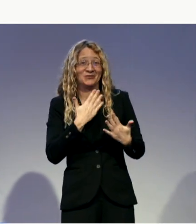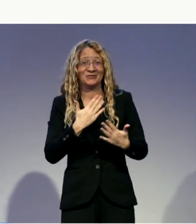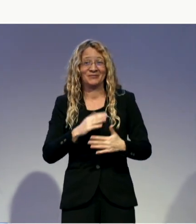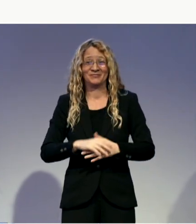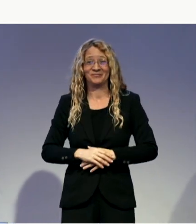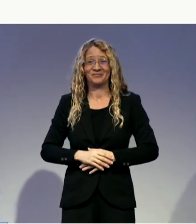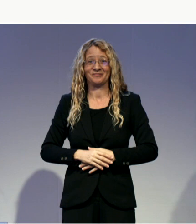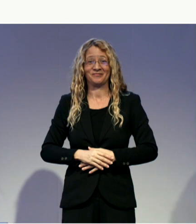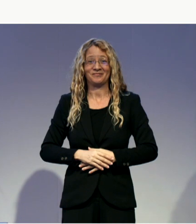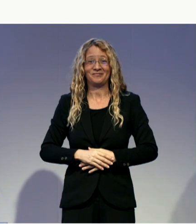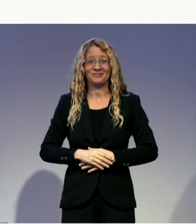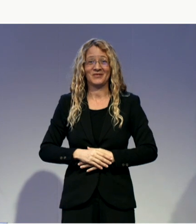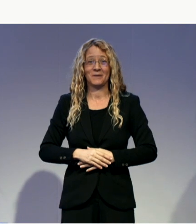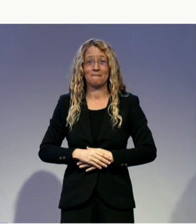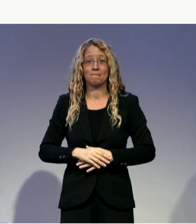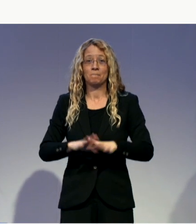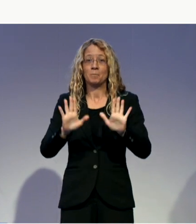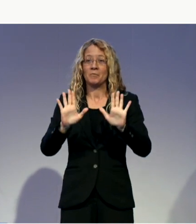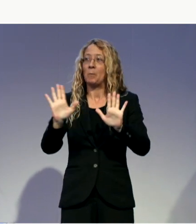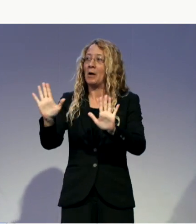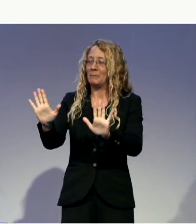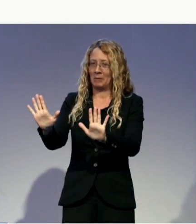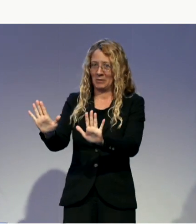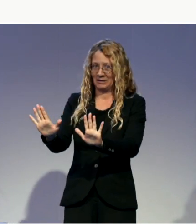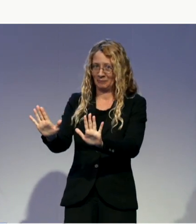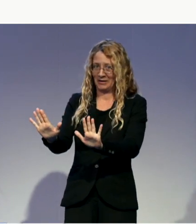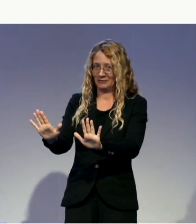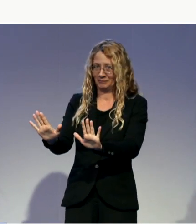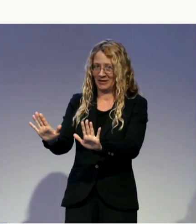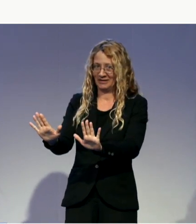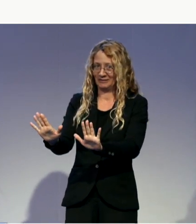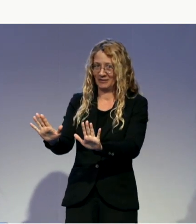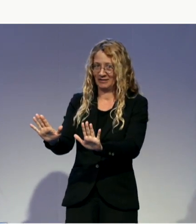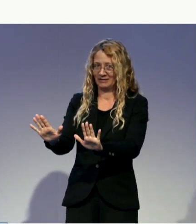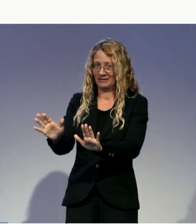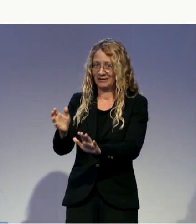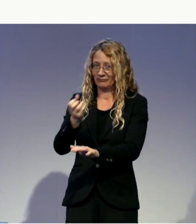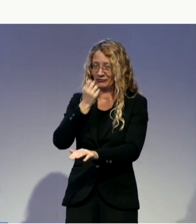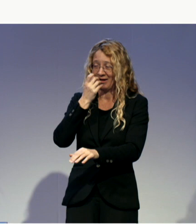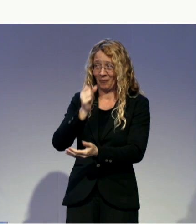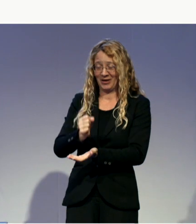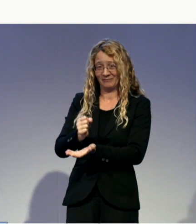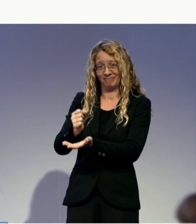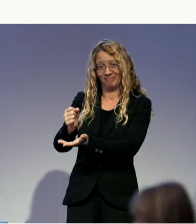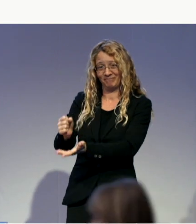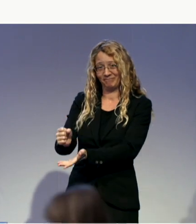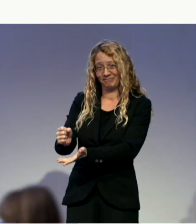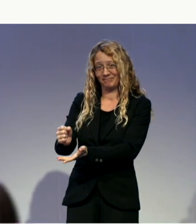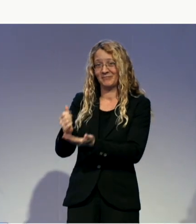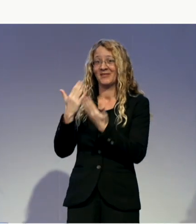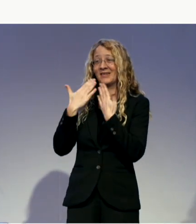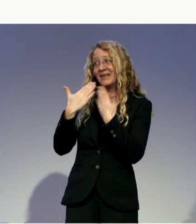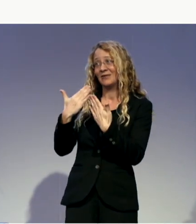No. Now I would like to hand you over some flowers. Thank you so much. And